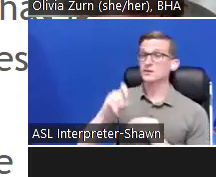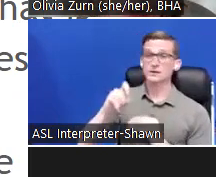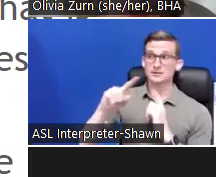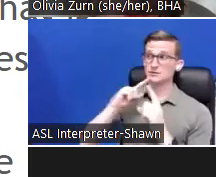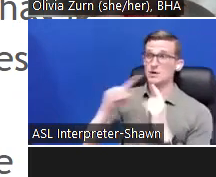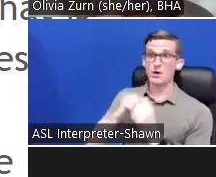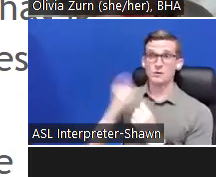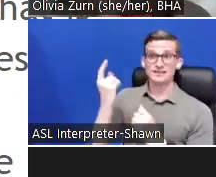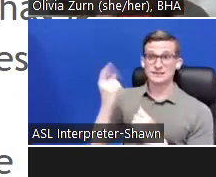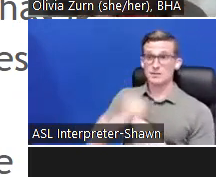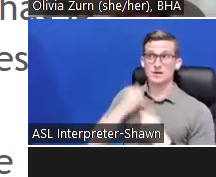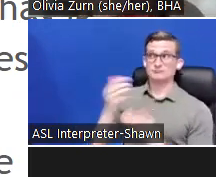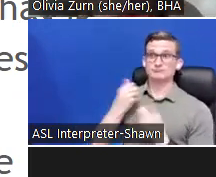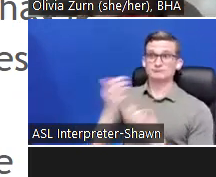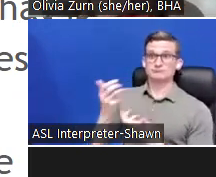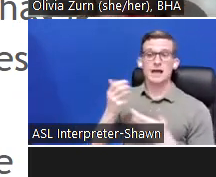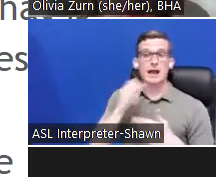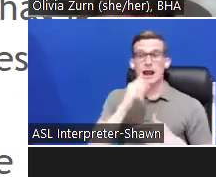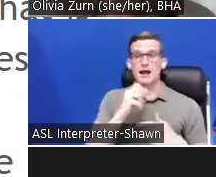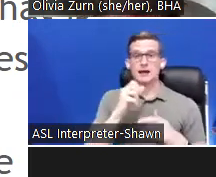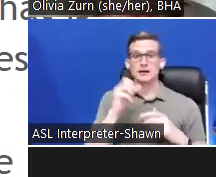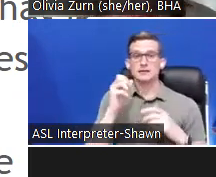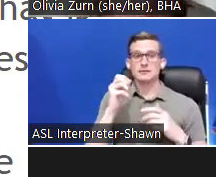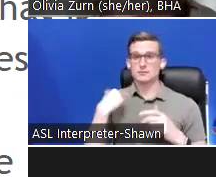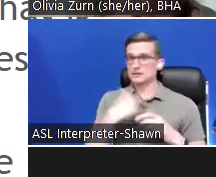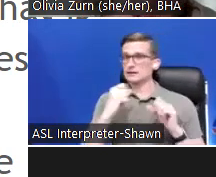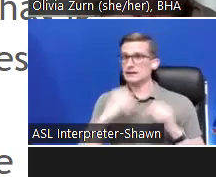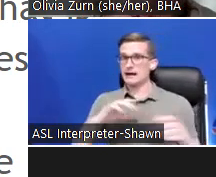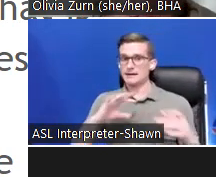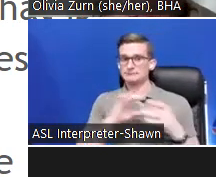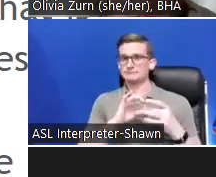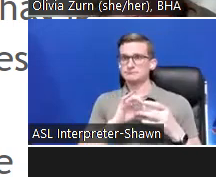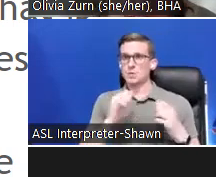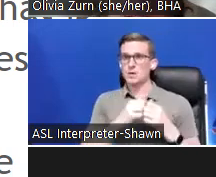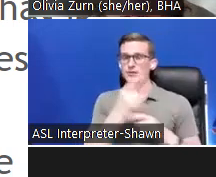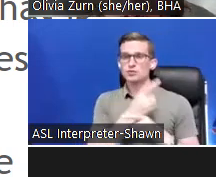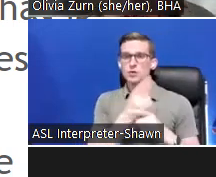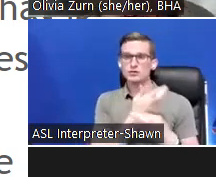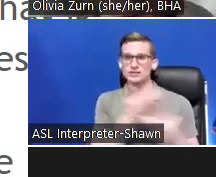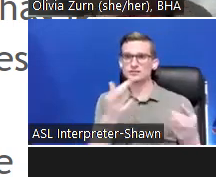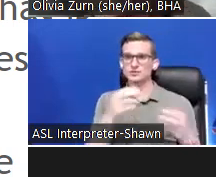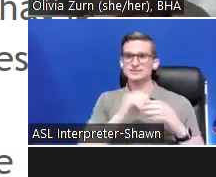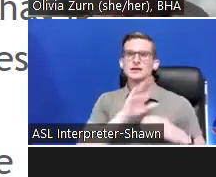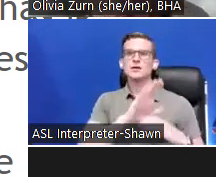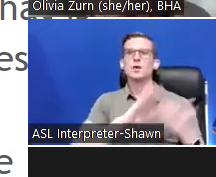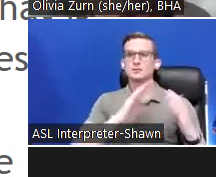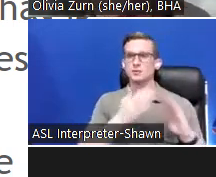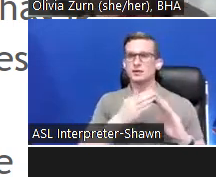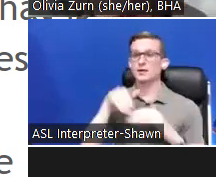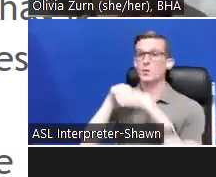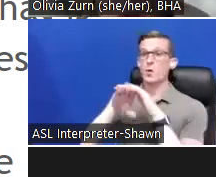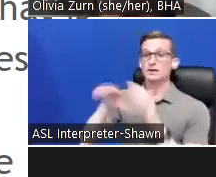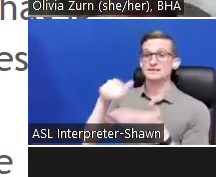appropriate resources in your community if needed. 24/7 walk-in centers should you feel unsafe in your environment or in need of